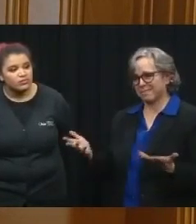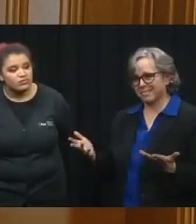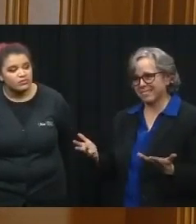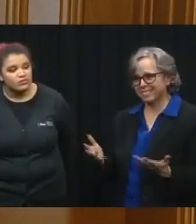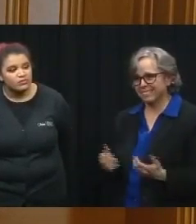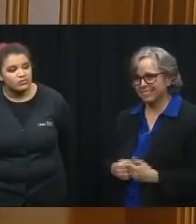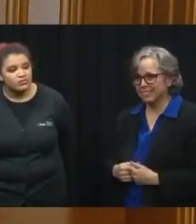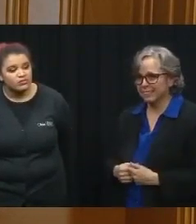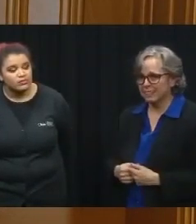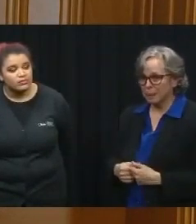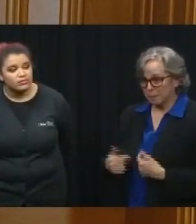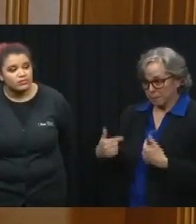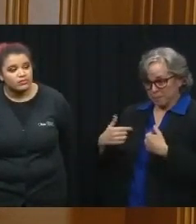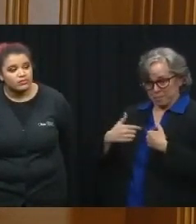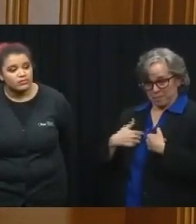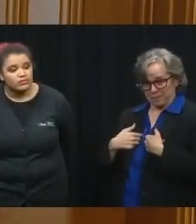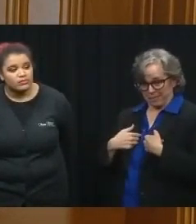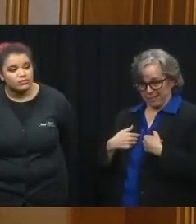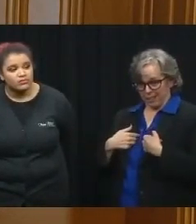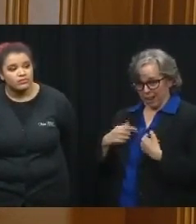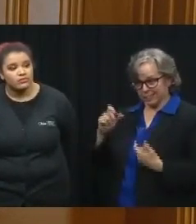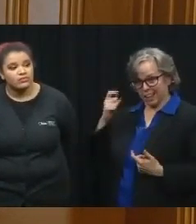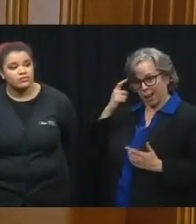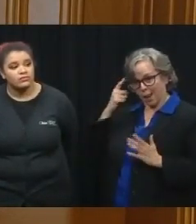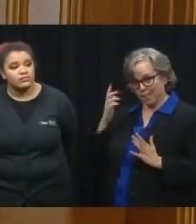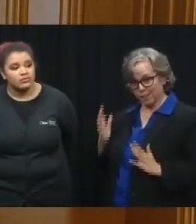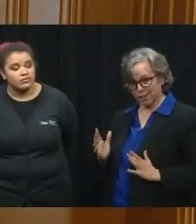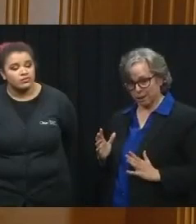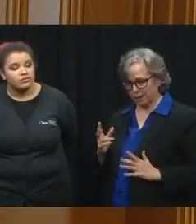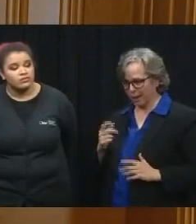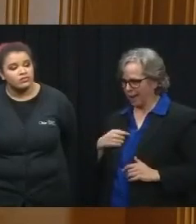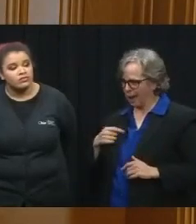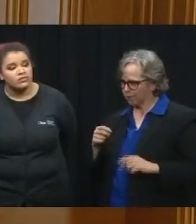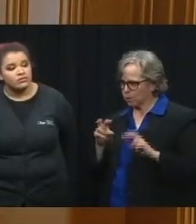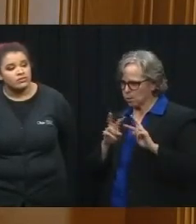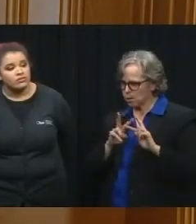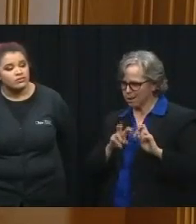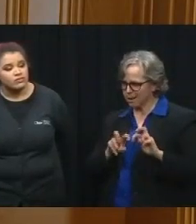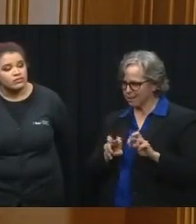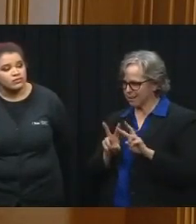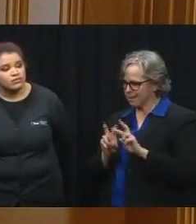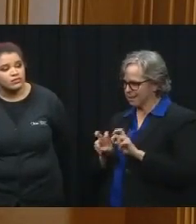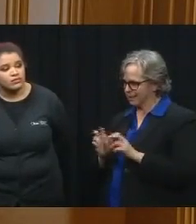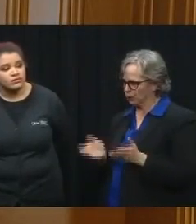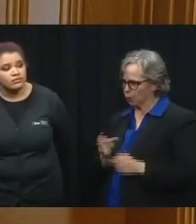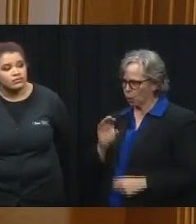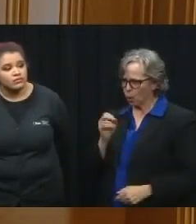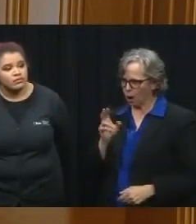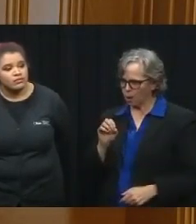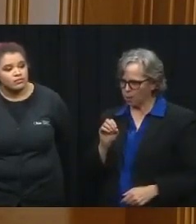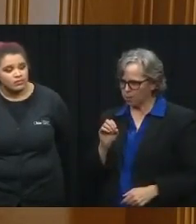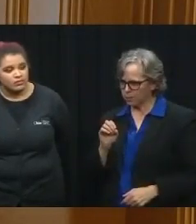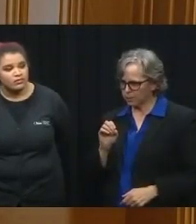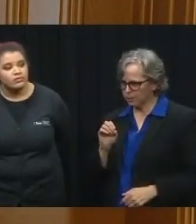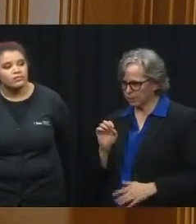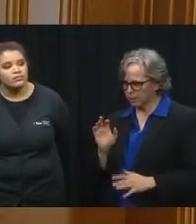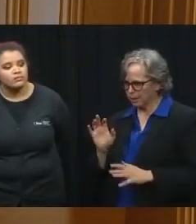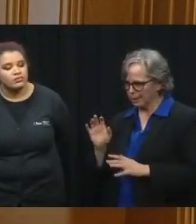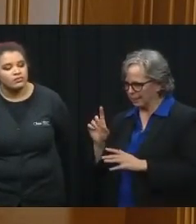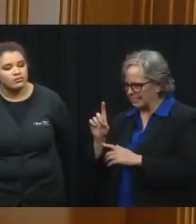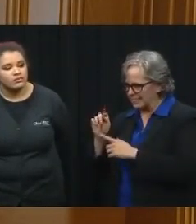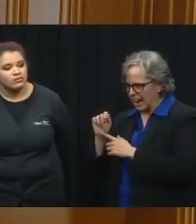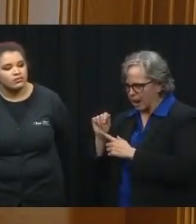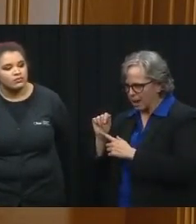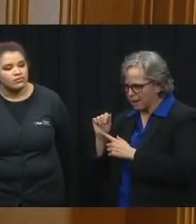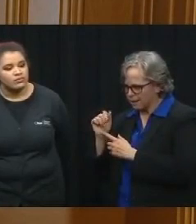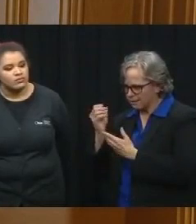I, as governor, have to look at Ohio. I have to take all the data that I have in regard to Ohio. I have to look at where we are in Ohio